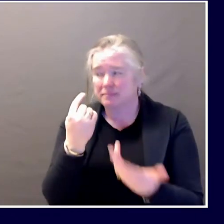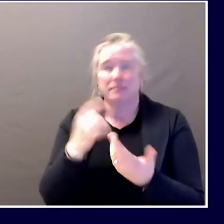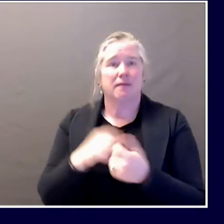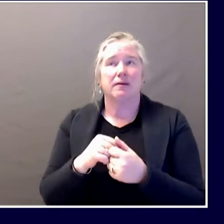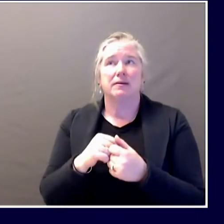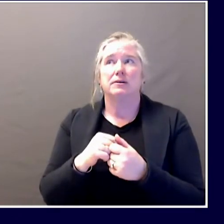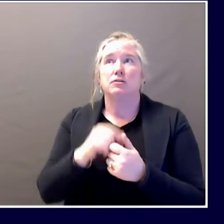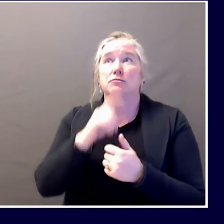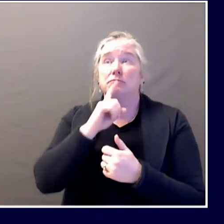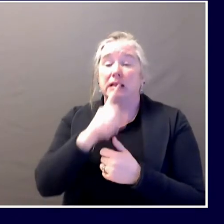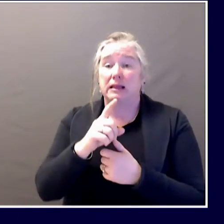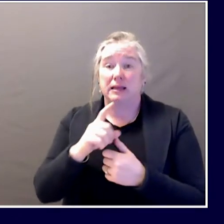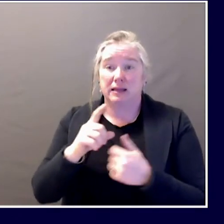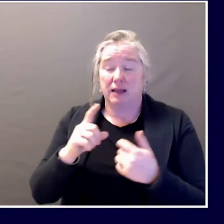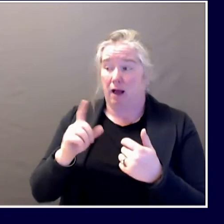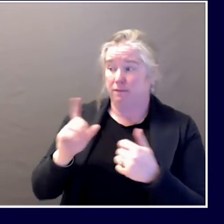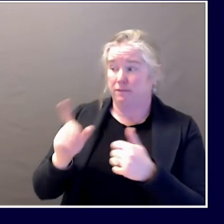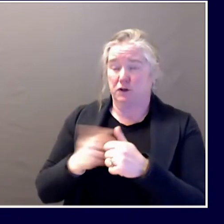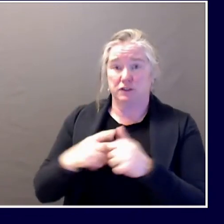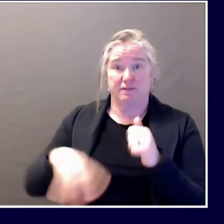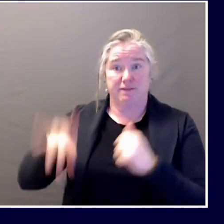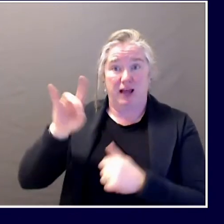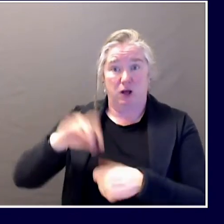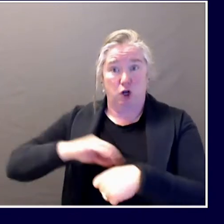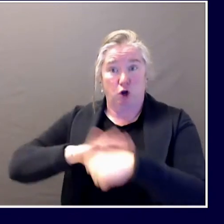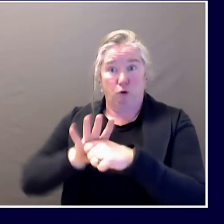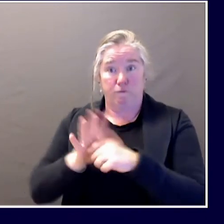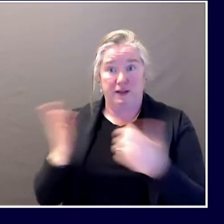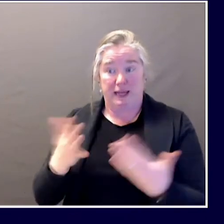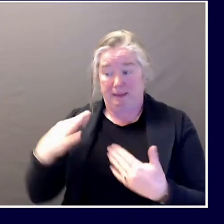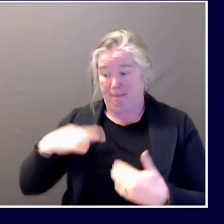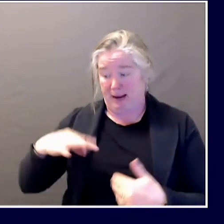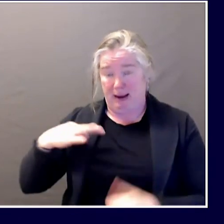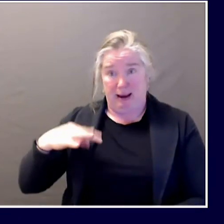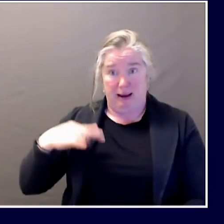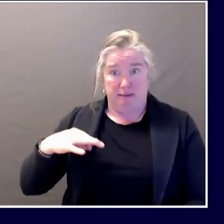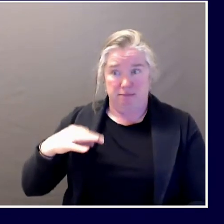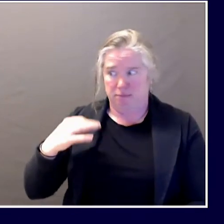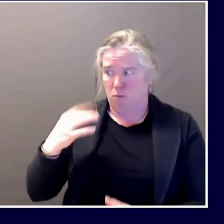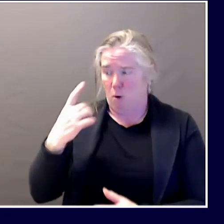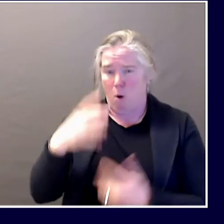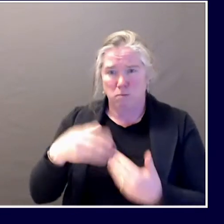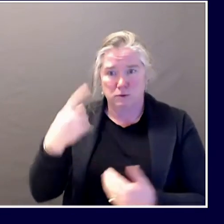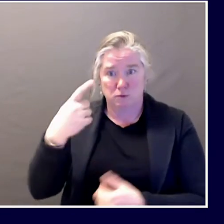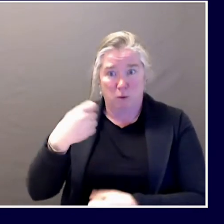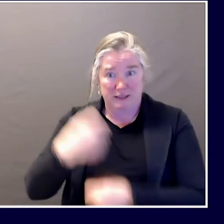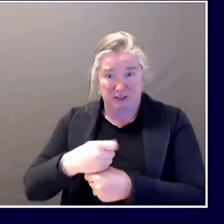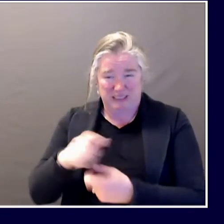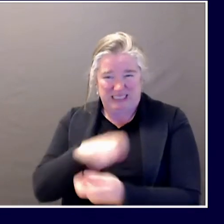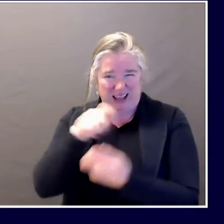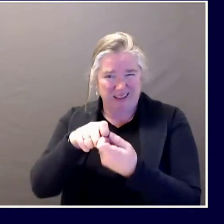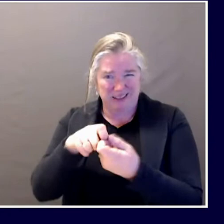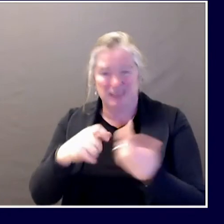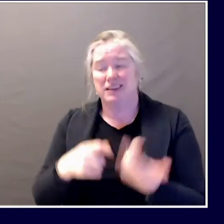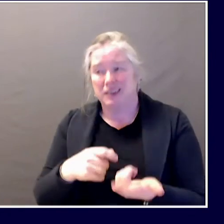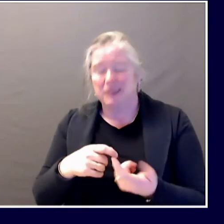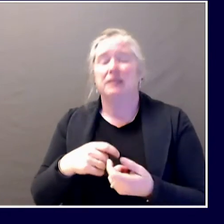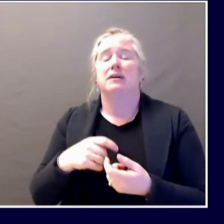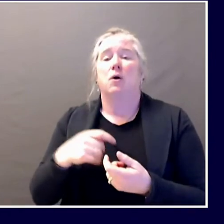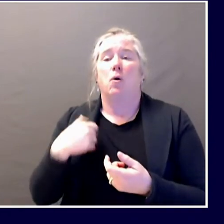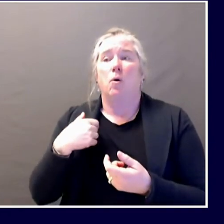day after our first case in Maine, we would be sitting here talking about what you can and can't do after you've been